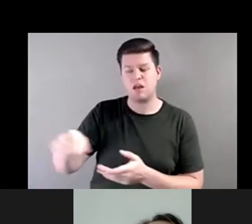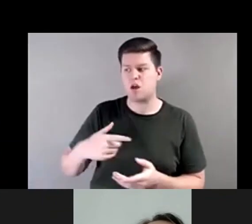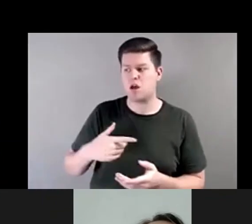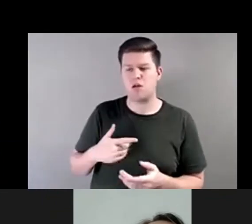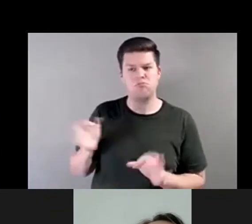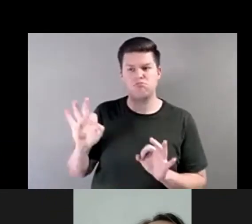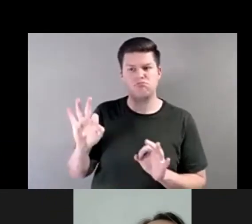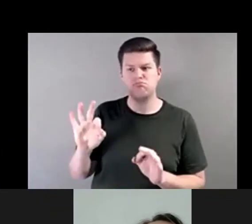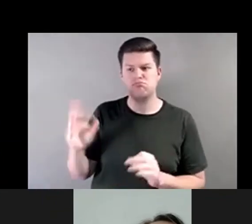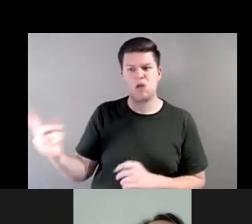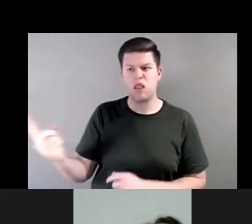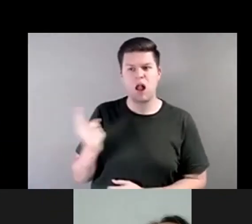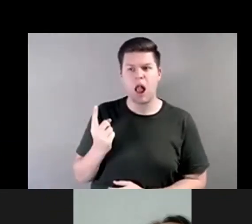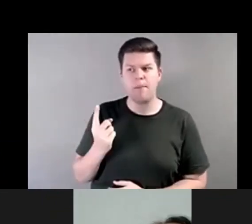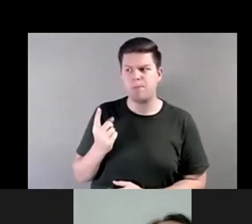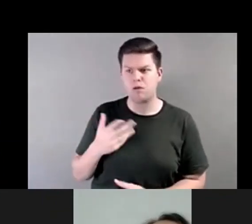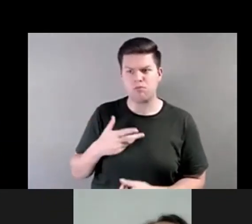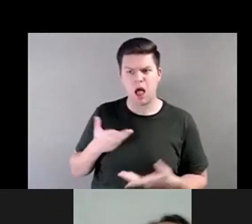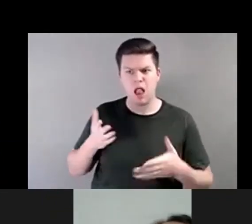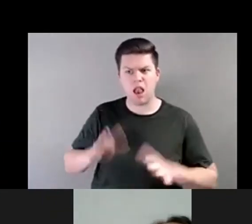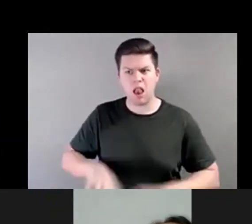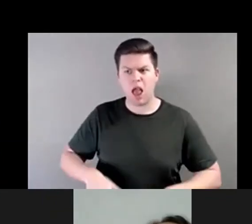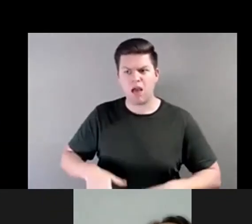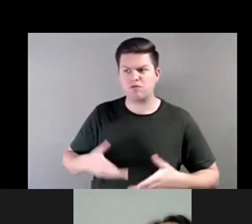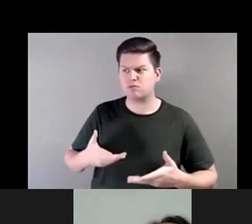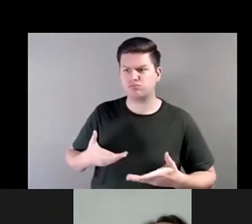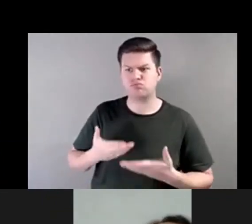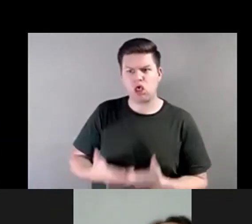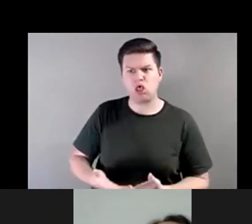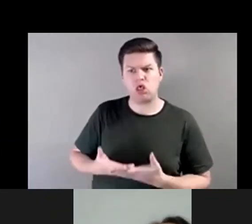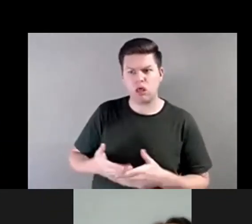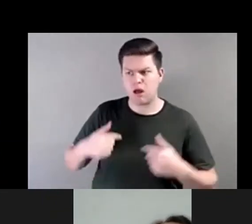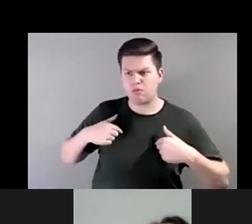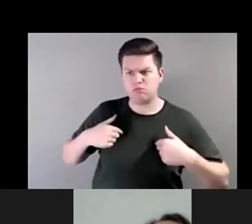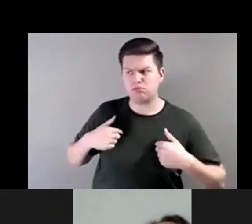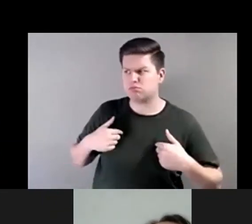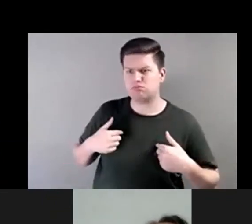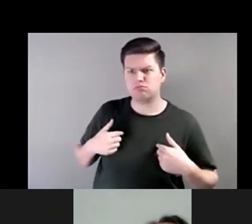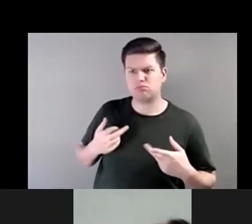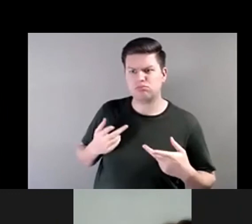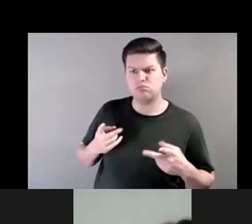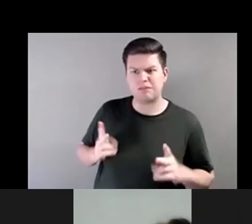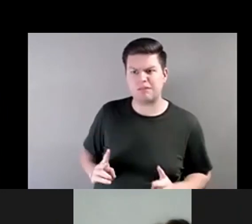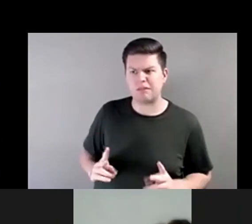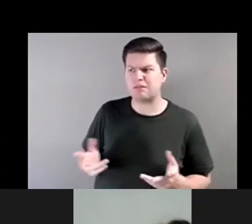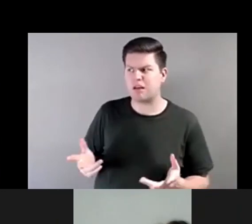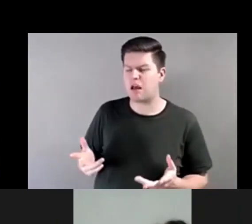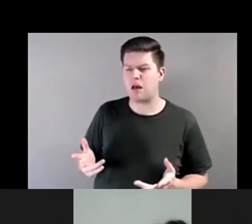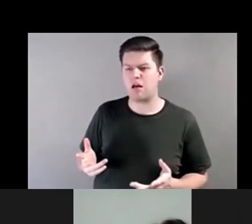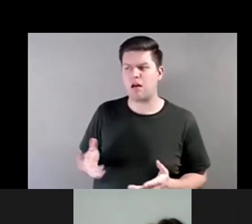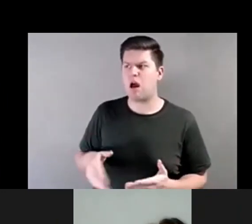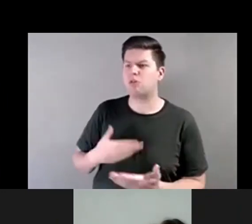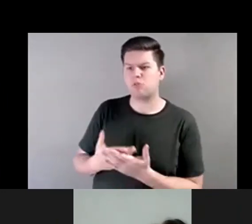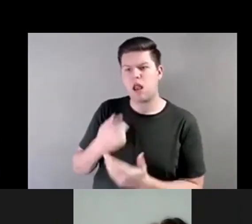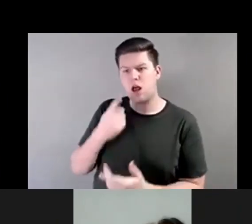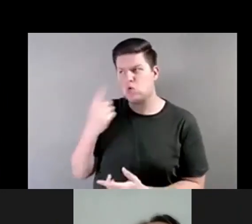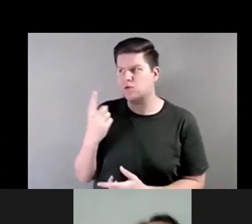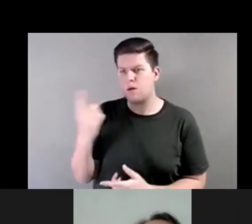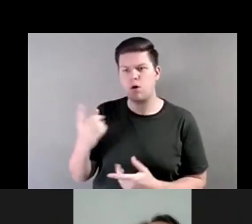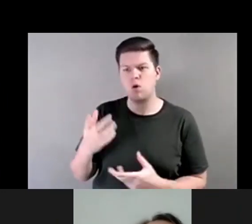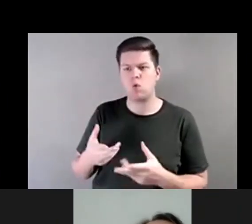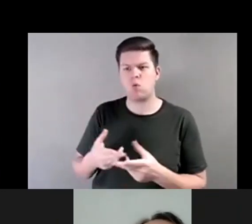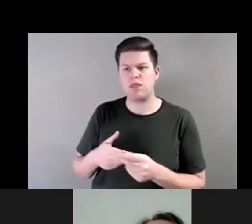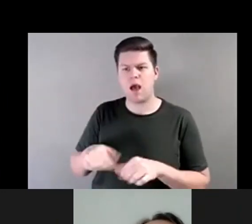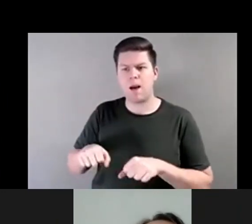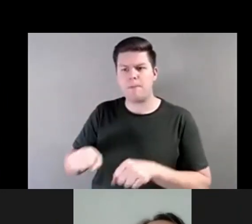you know, till I managed to see a buggy going by to drop somebody else off. But you know, it was about 3/4 of an hour after